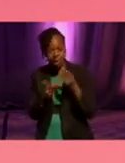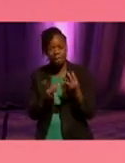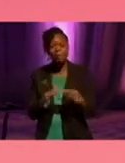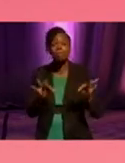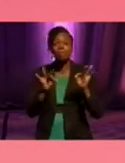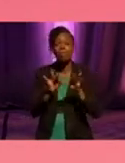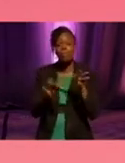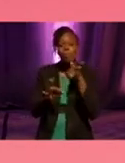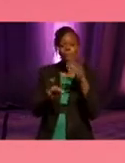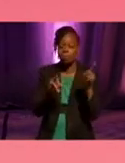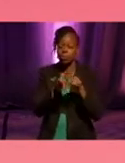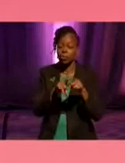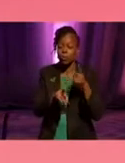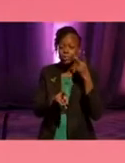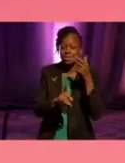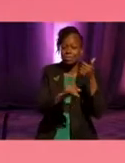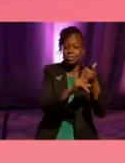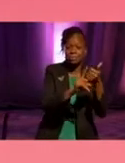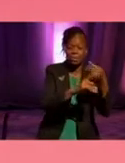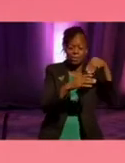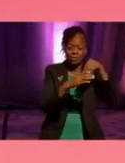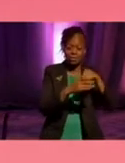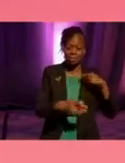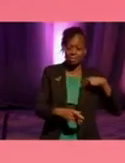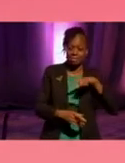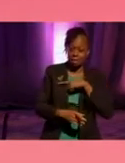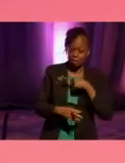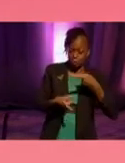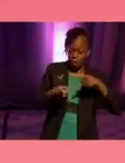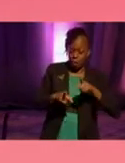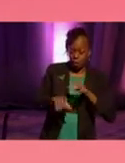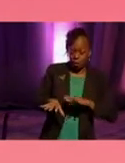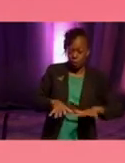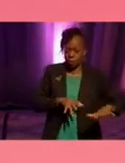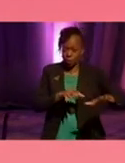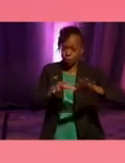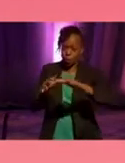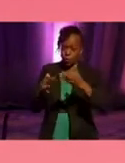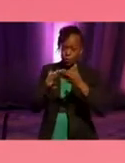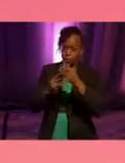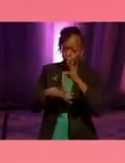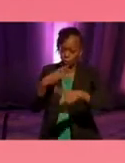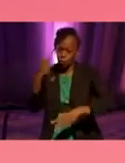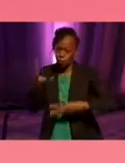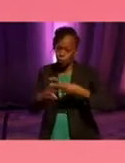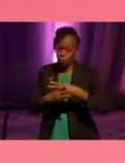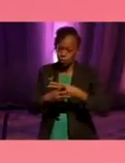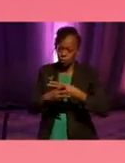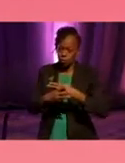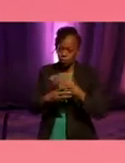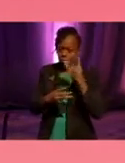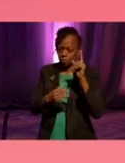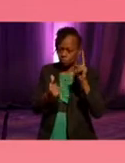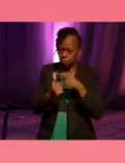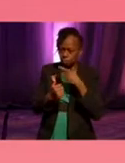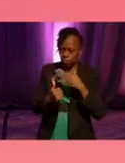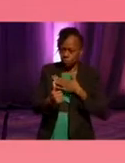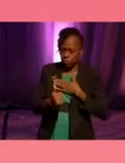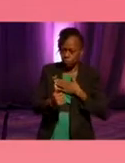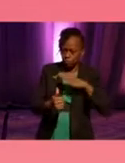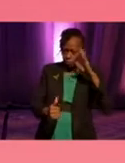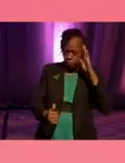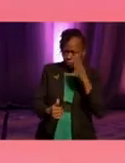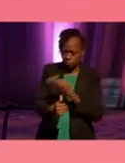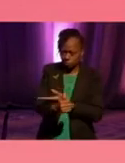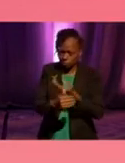in us as we move throughout the world. So sharing our experiences. You know, when I first had my daughter, I felt like everyone